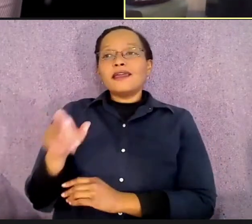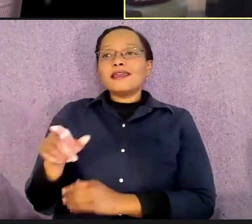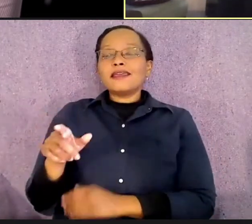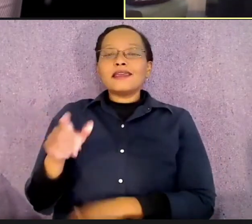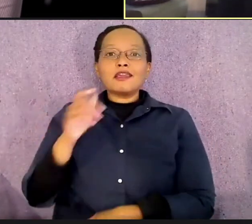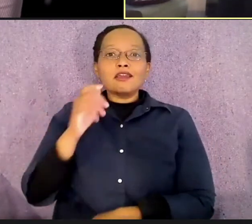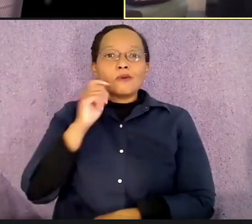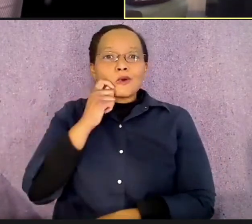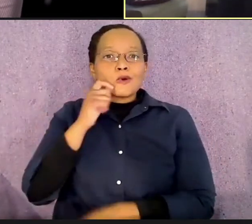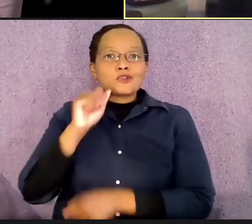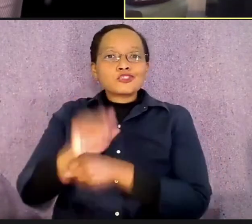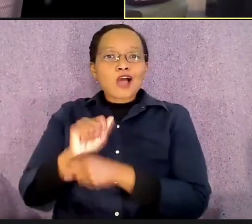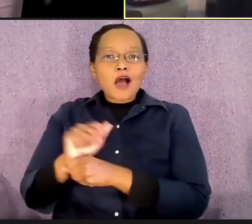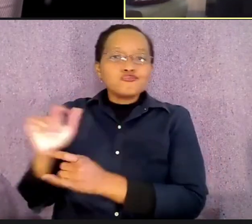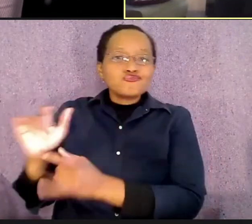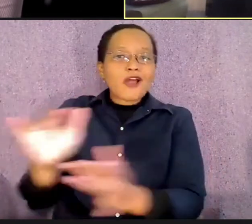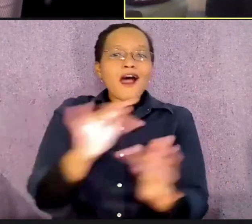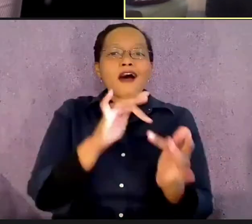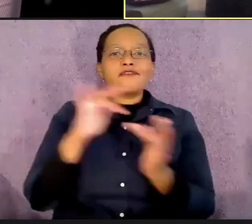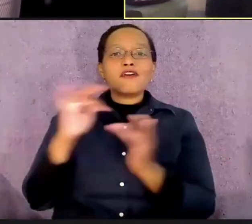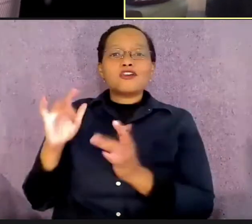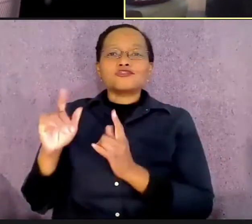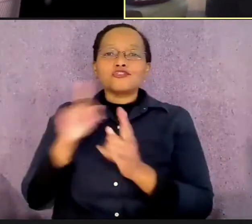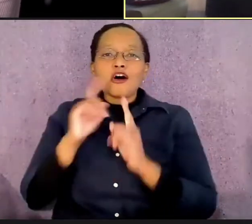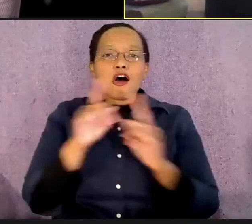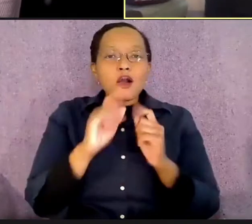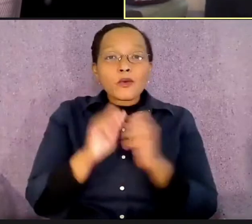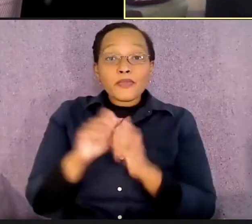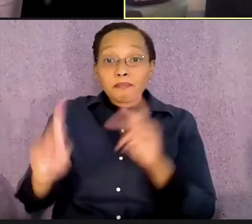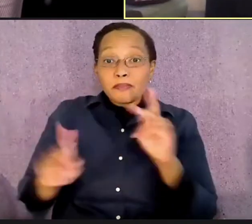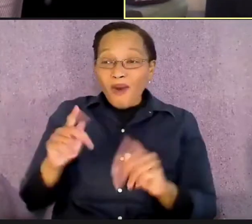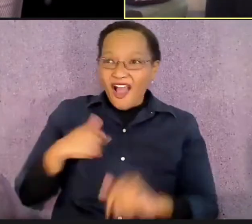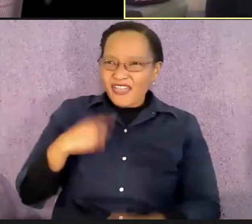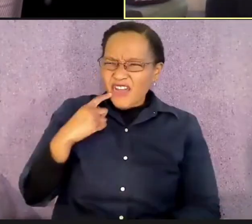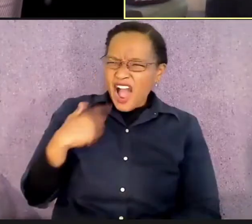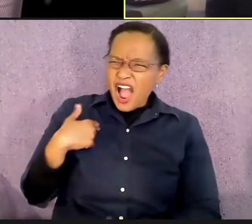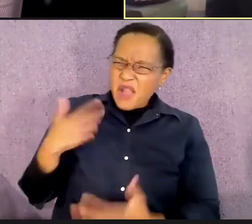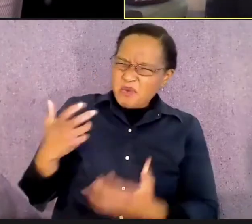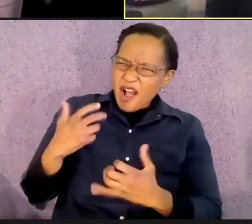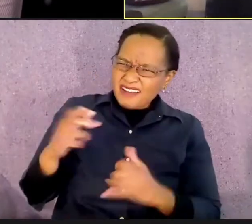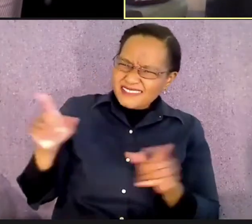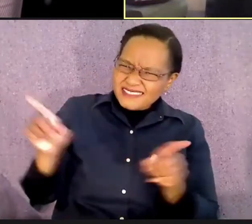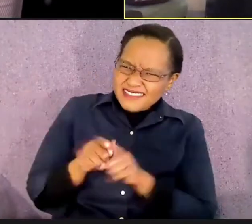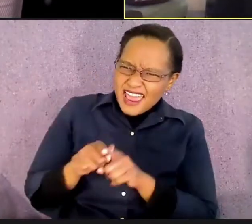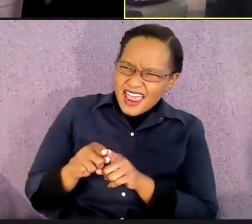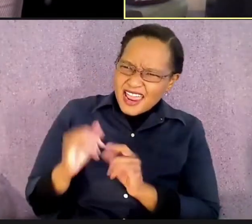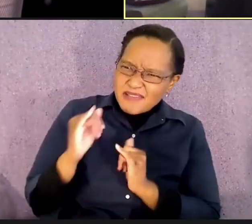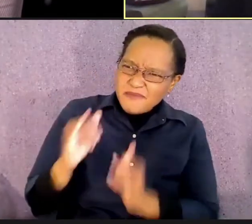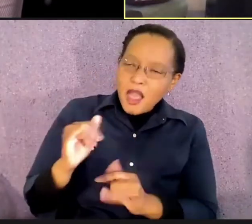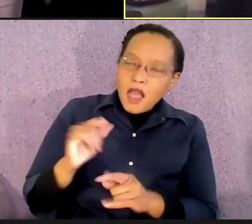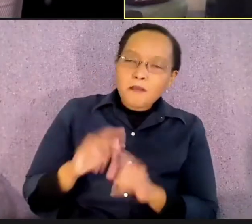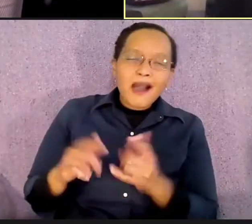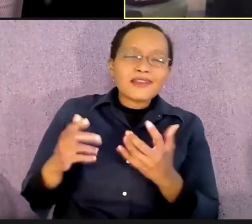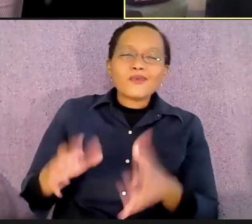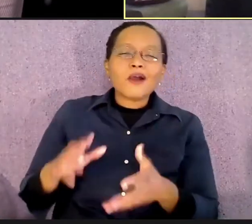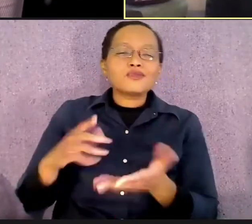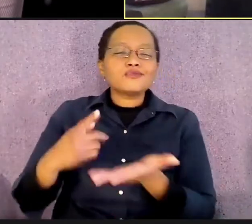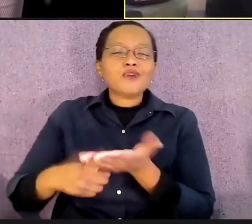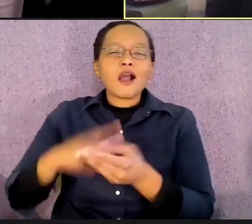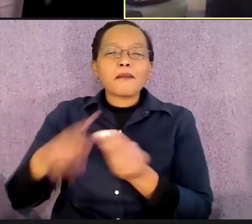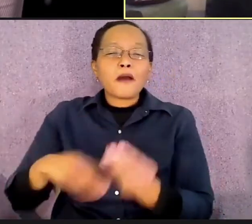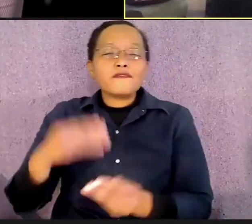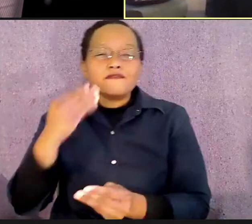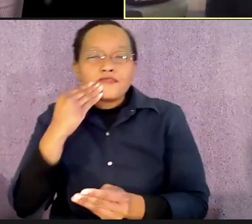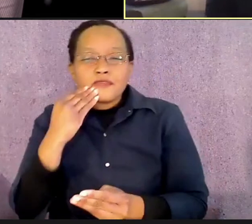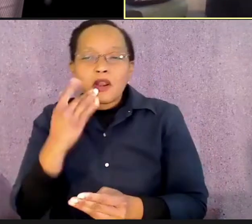that. But instead of food, I want to do race. But there's no place to apply for that job. And the funny thing is I didn't apply for the job on CNN. They were looking